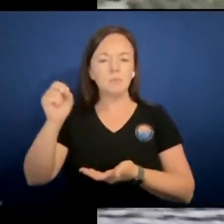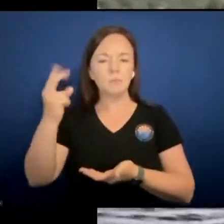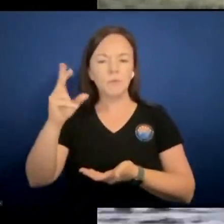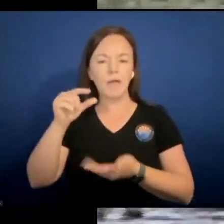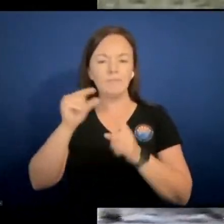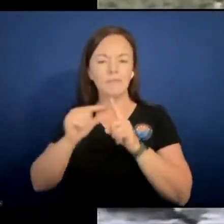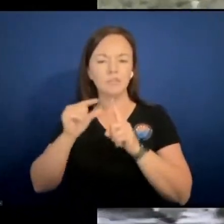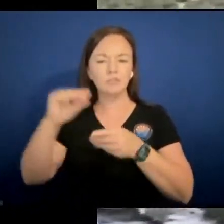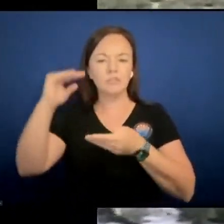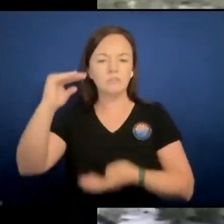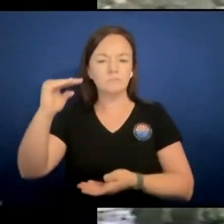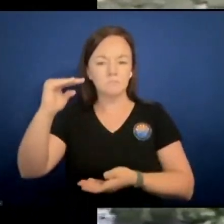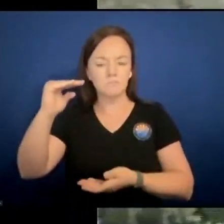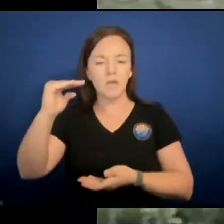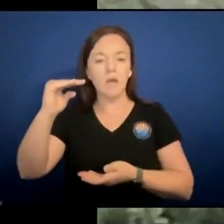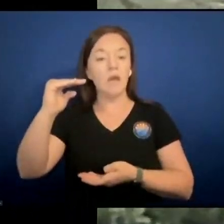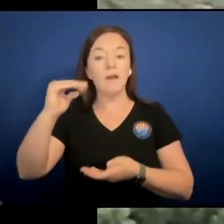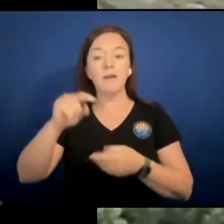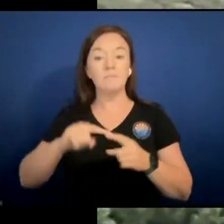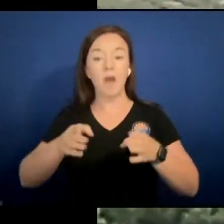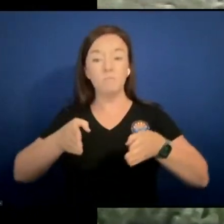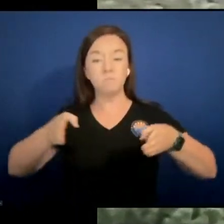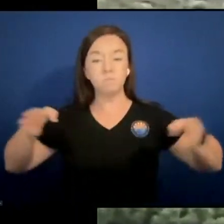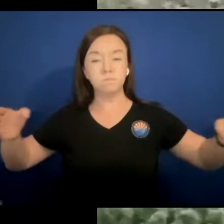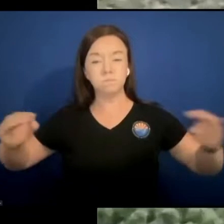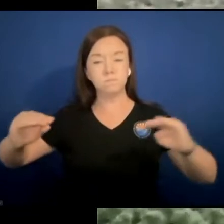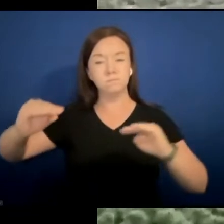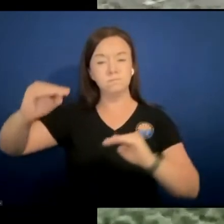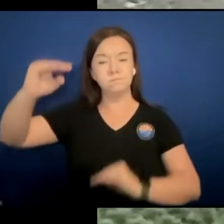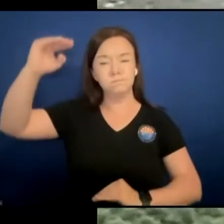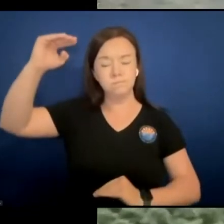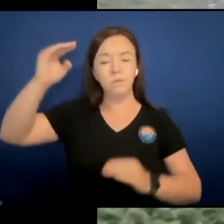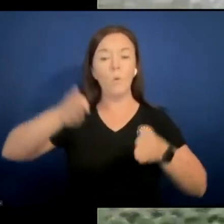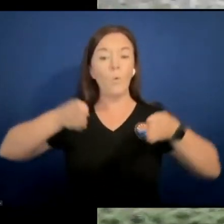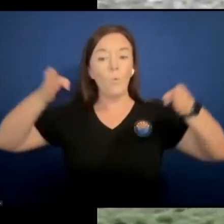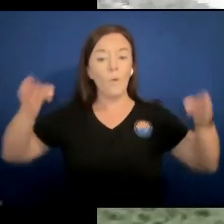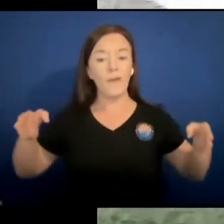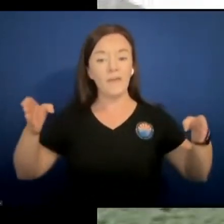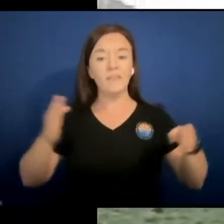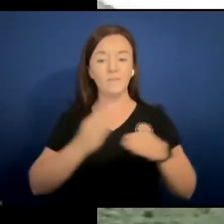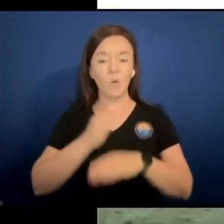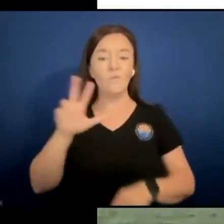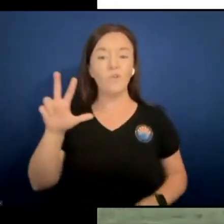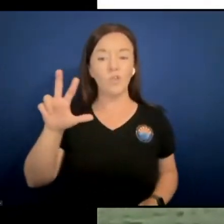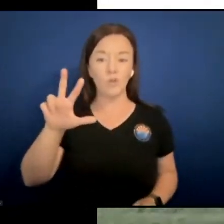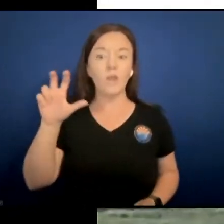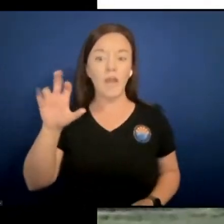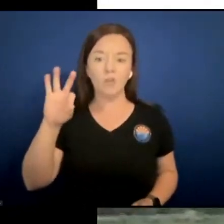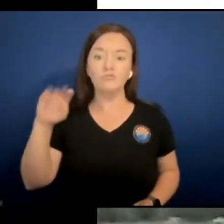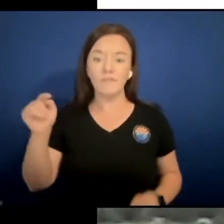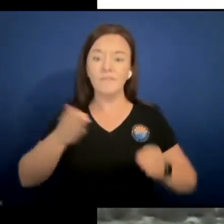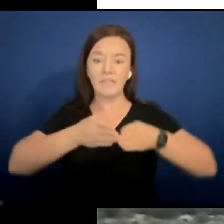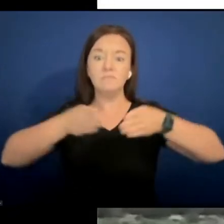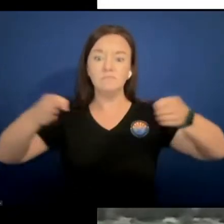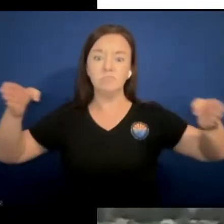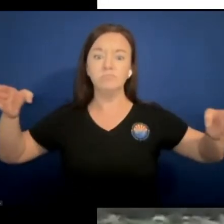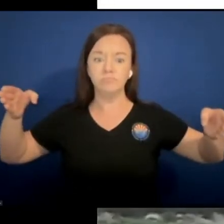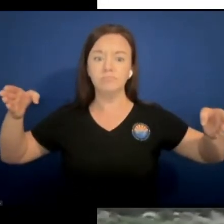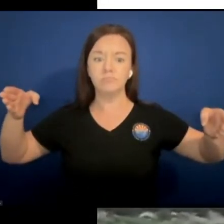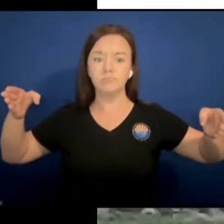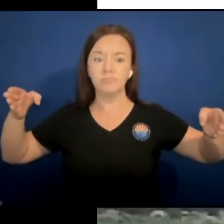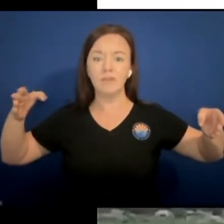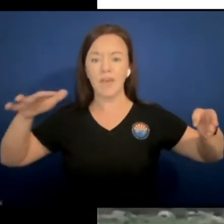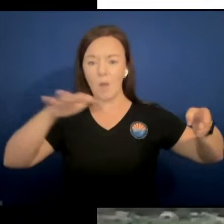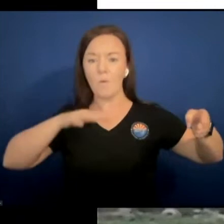And it turned out to be a width of over 300 feet across the entire